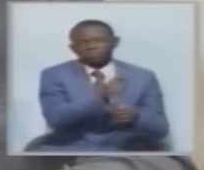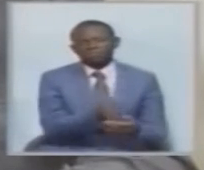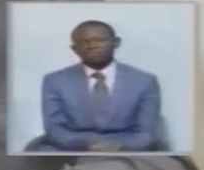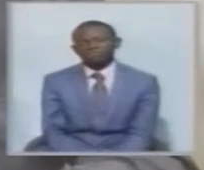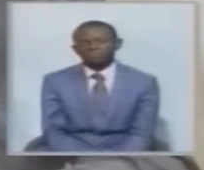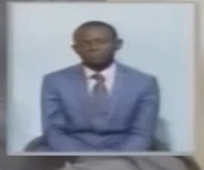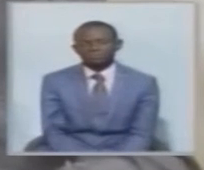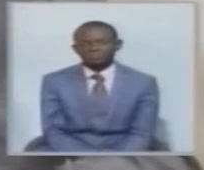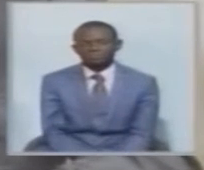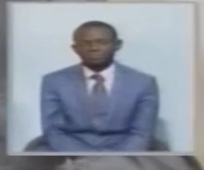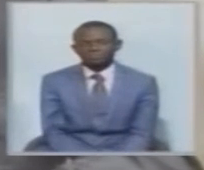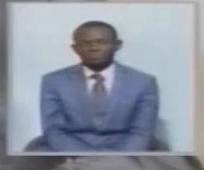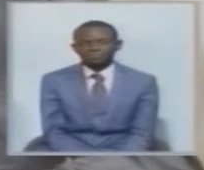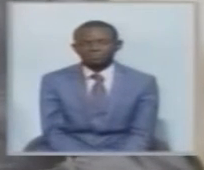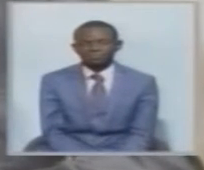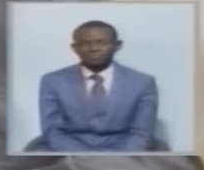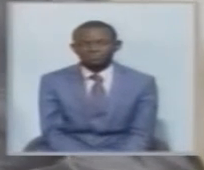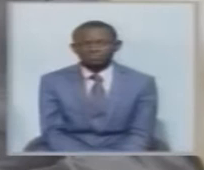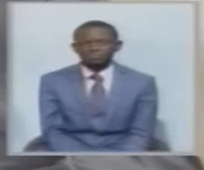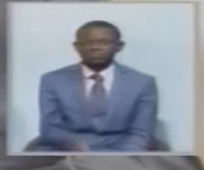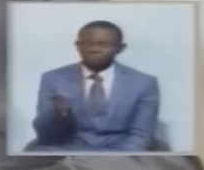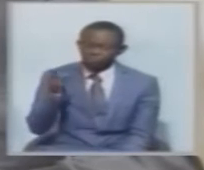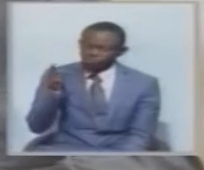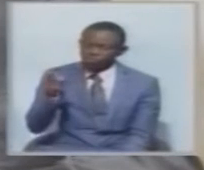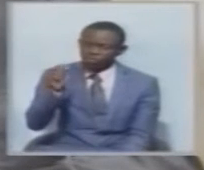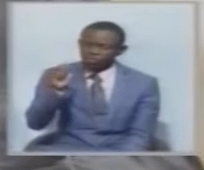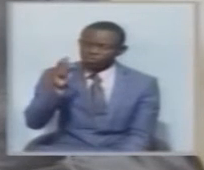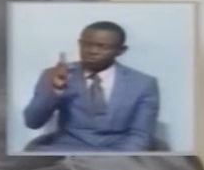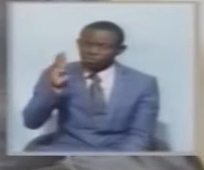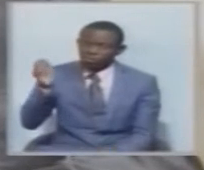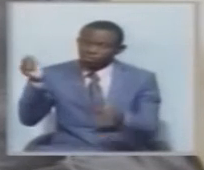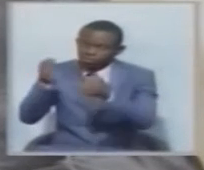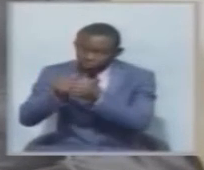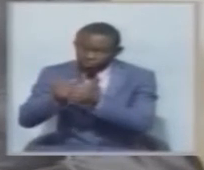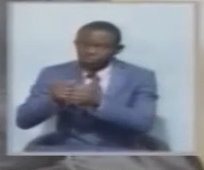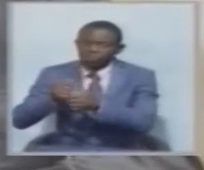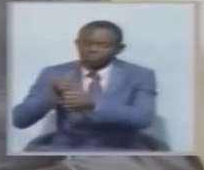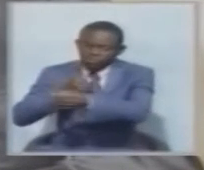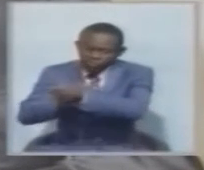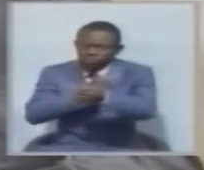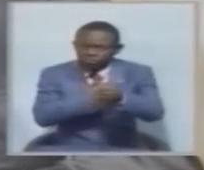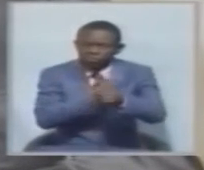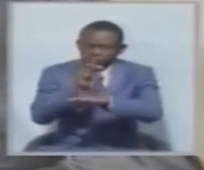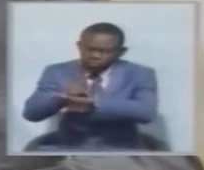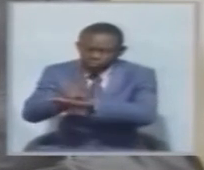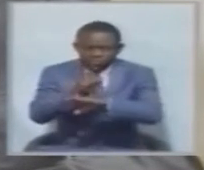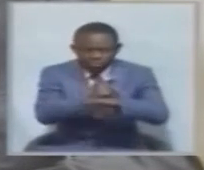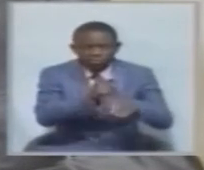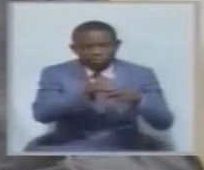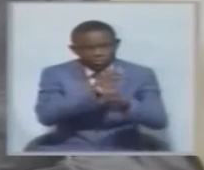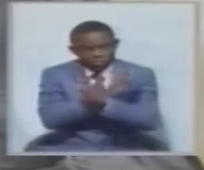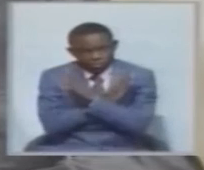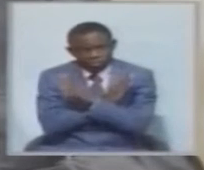impact, even though you cannot measure it, it's cross-cutting in the sense that the livelihoods of the people have